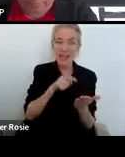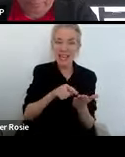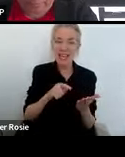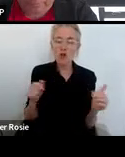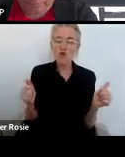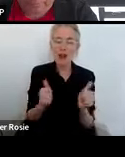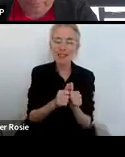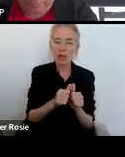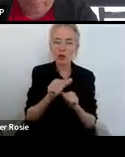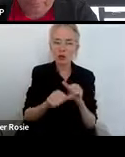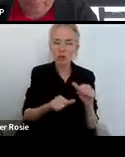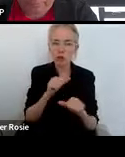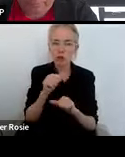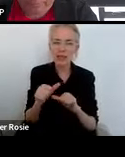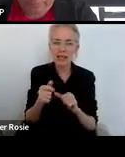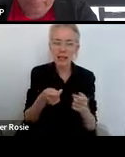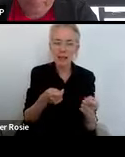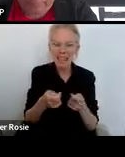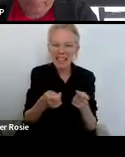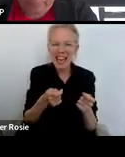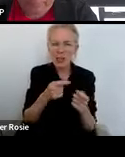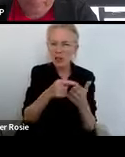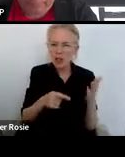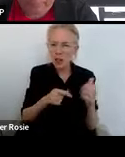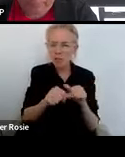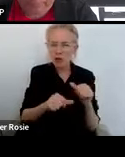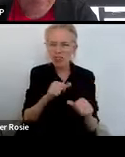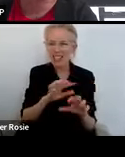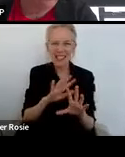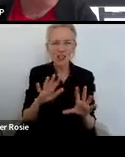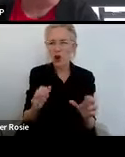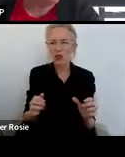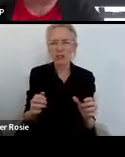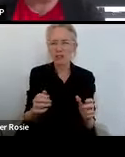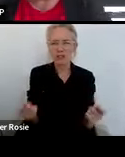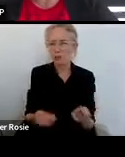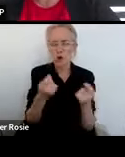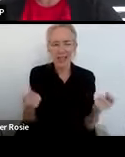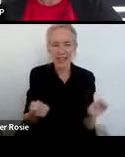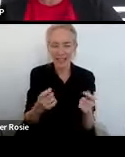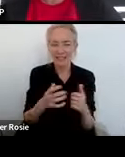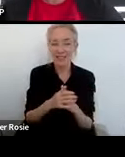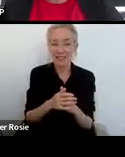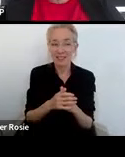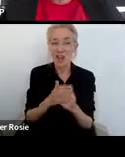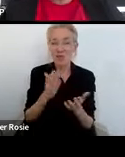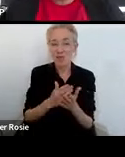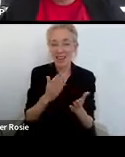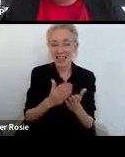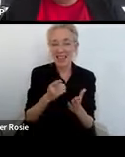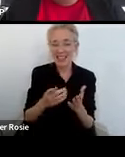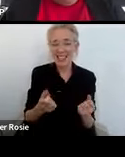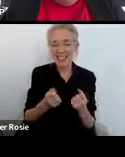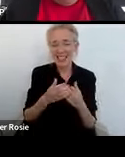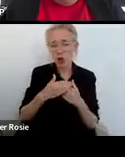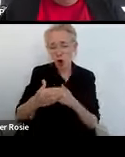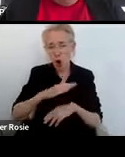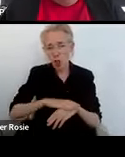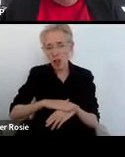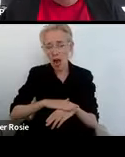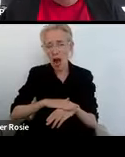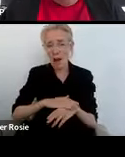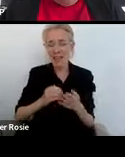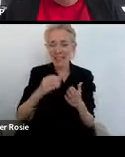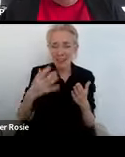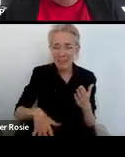It lacks specifics and teeth, and it takes a great amount of time, effort and cost to make a complaint. Something needs